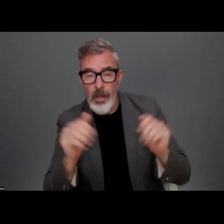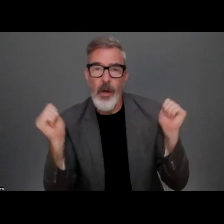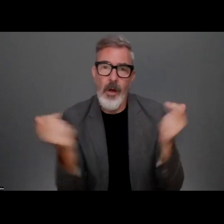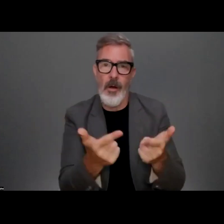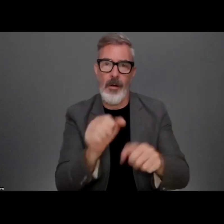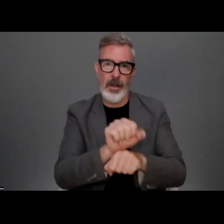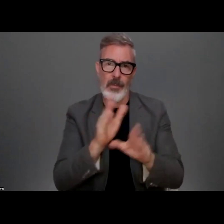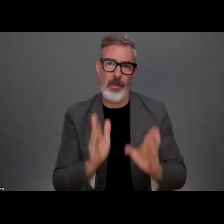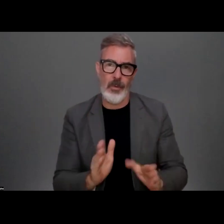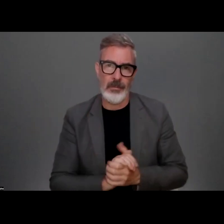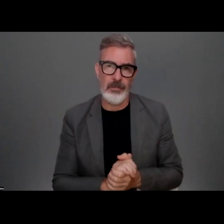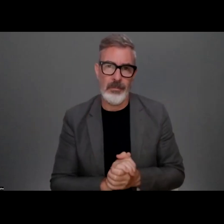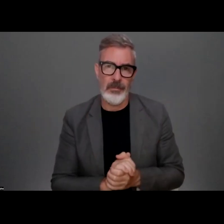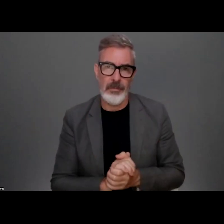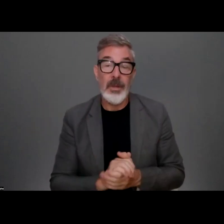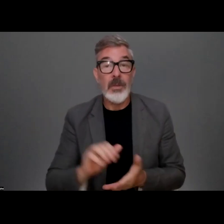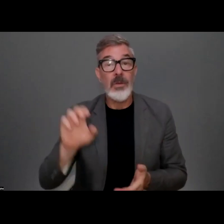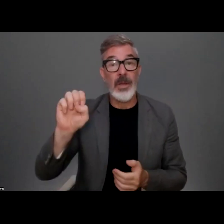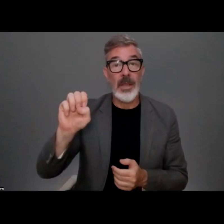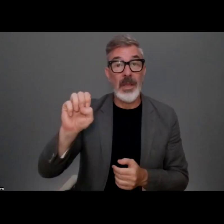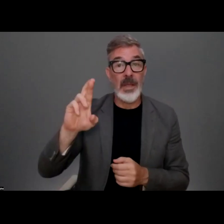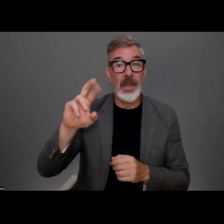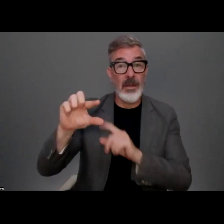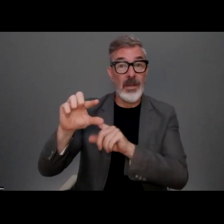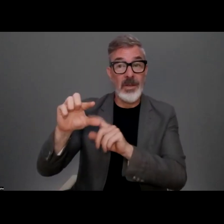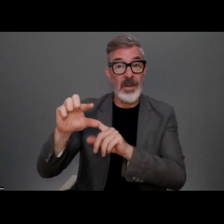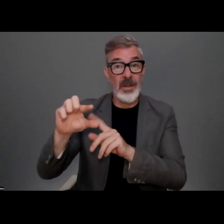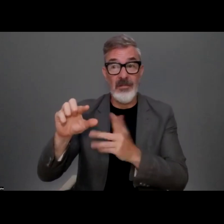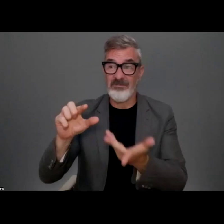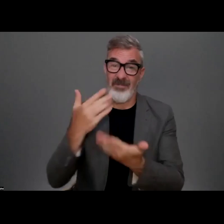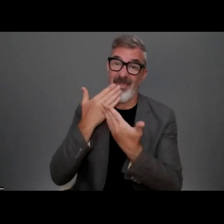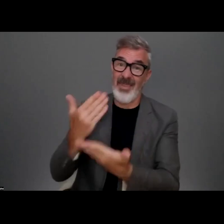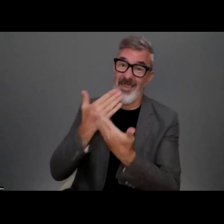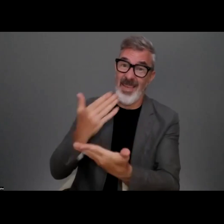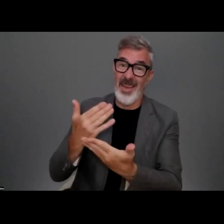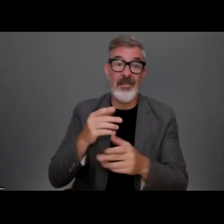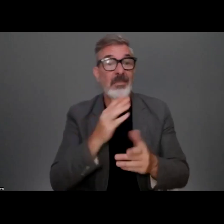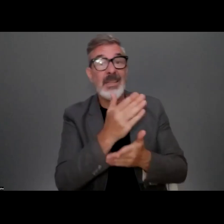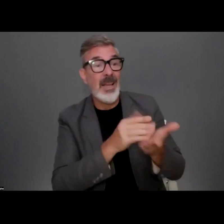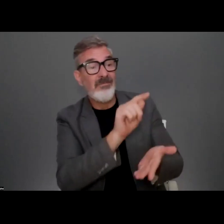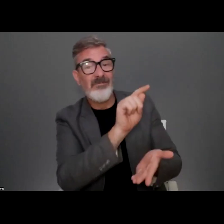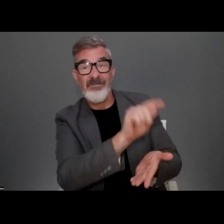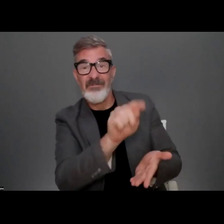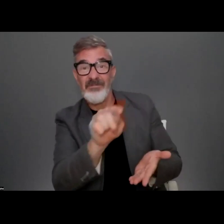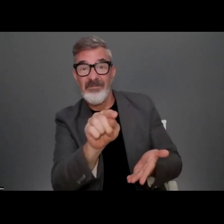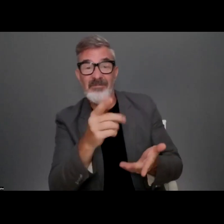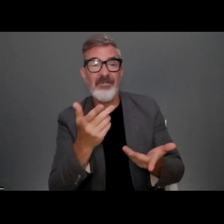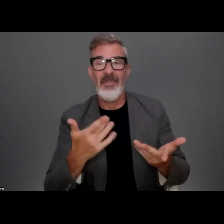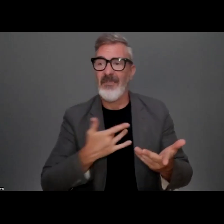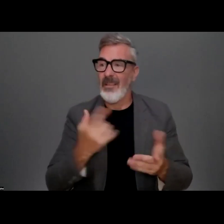ERGs are credited with improving work conditions for alienated workers through sharing